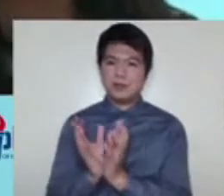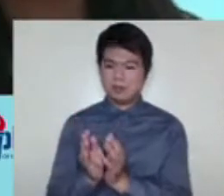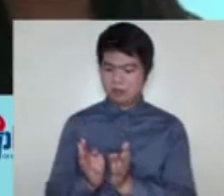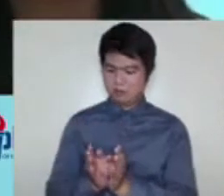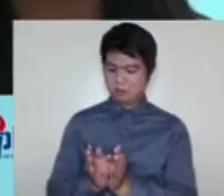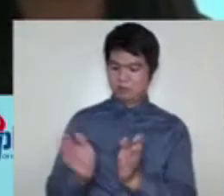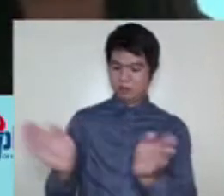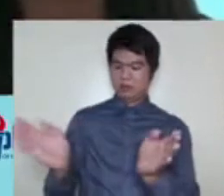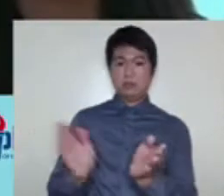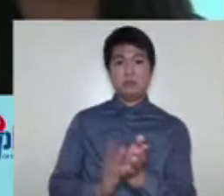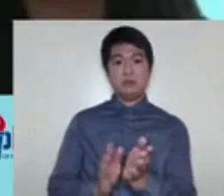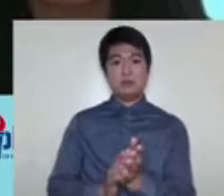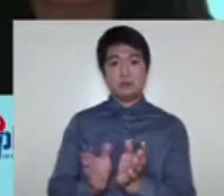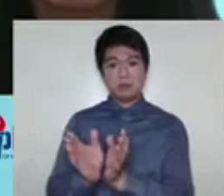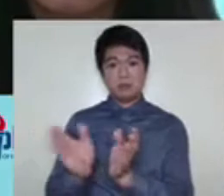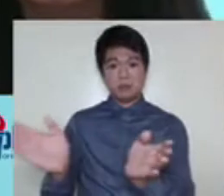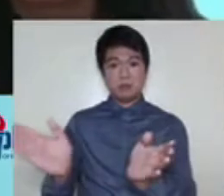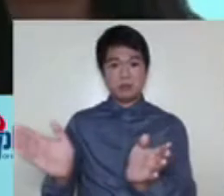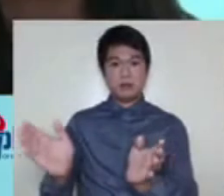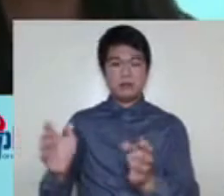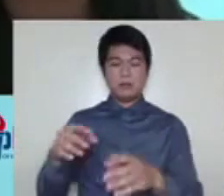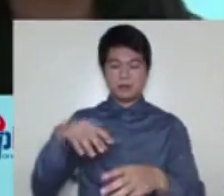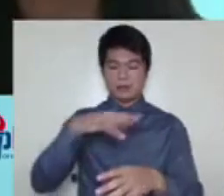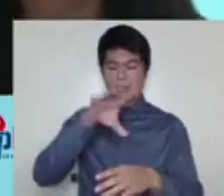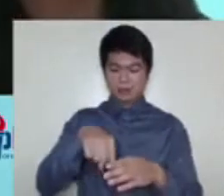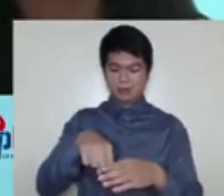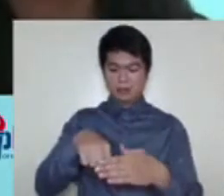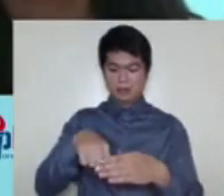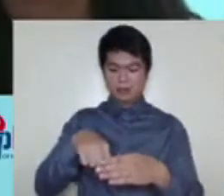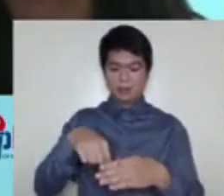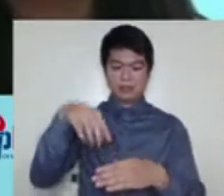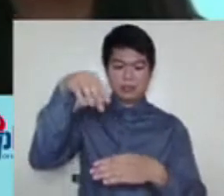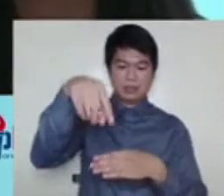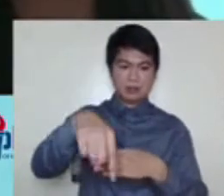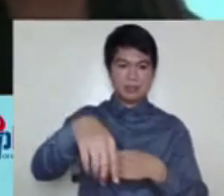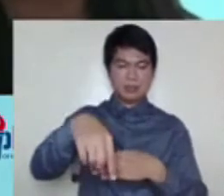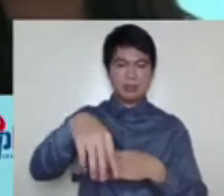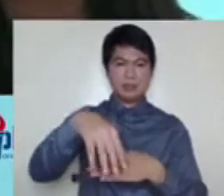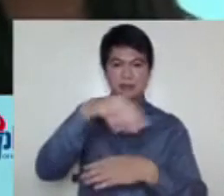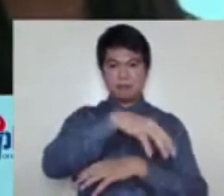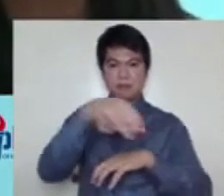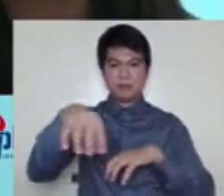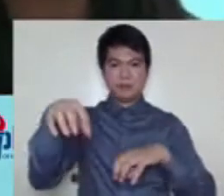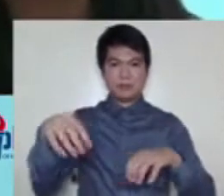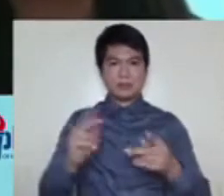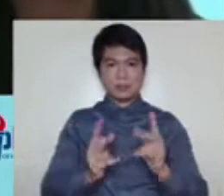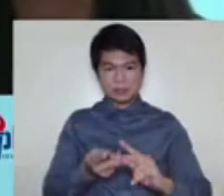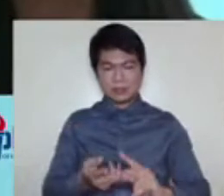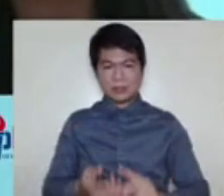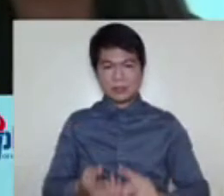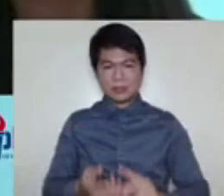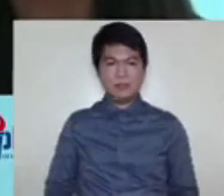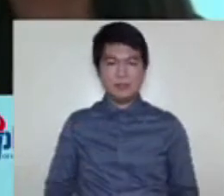both external and external stakeholders. And then further down our notes, we have provided